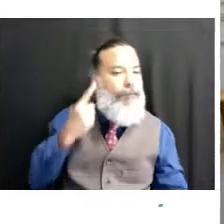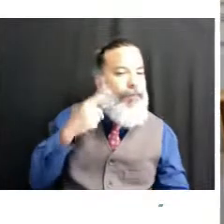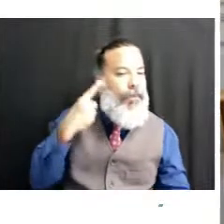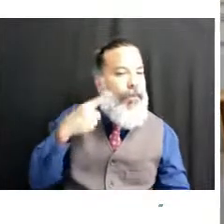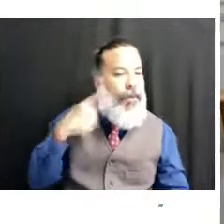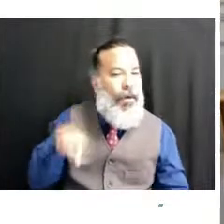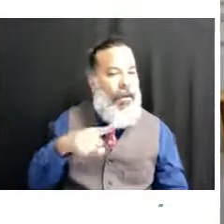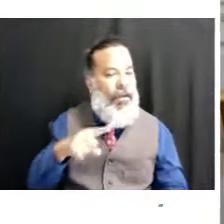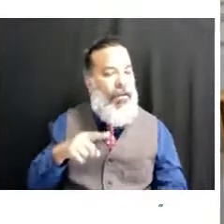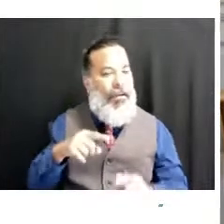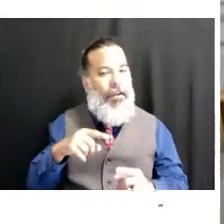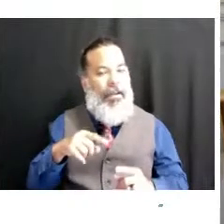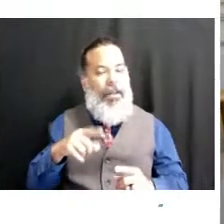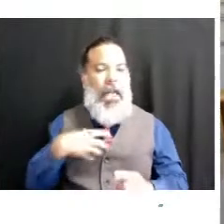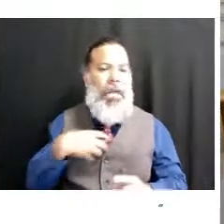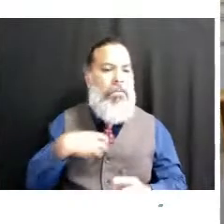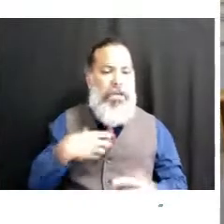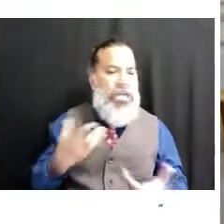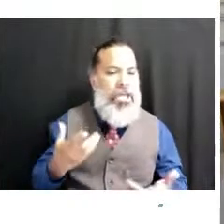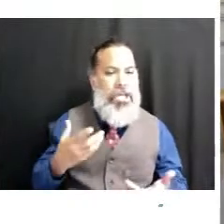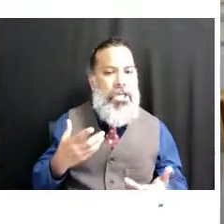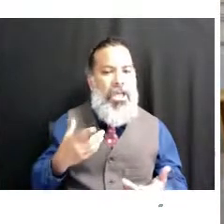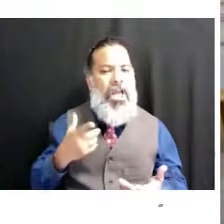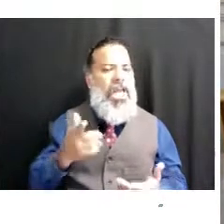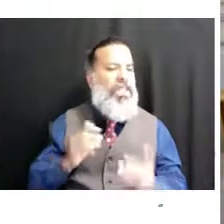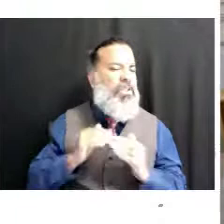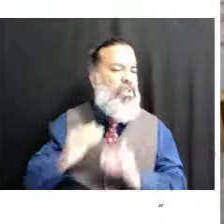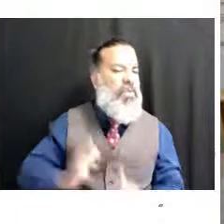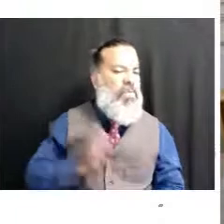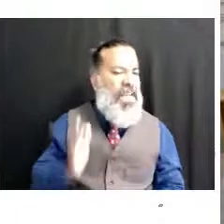They complained that this was too fancy.